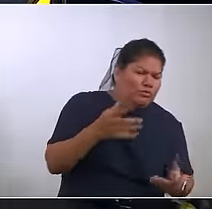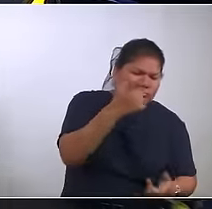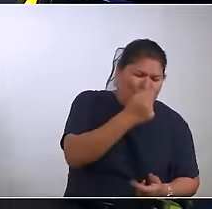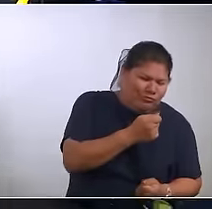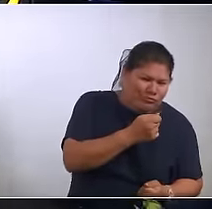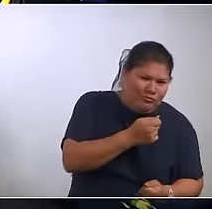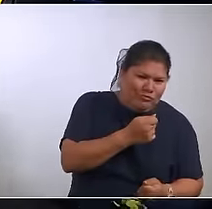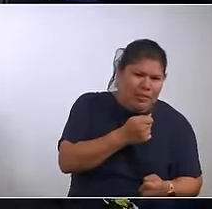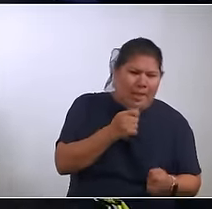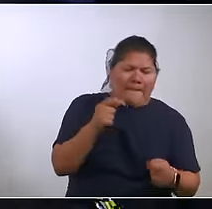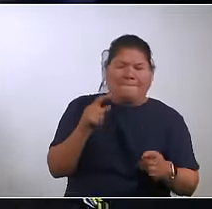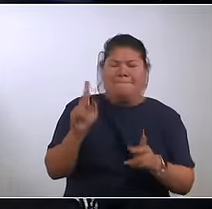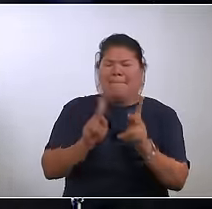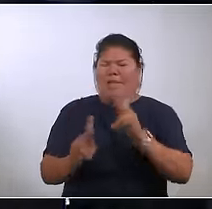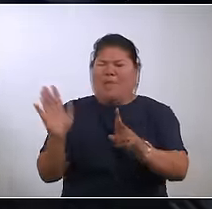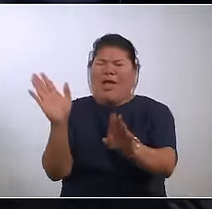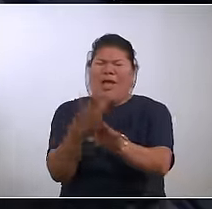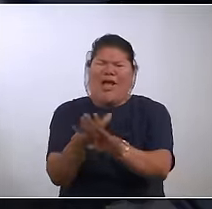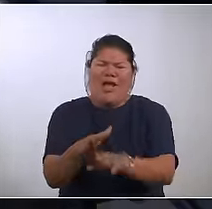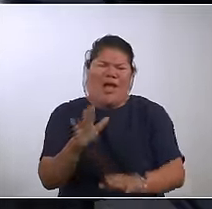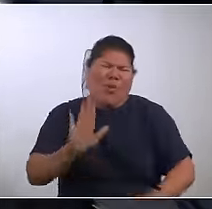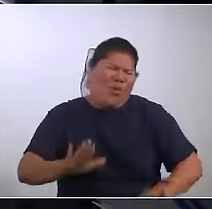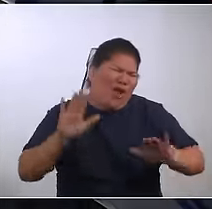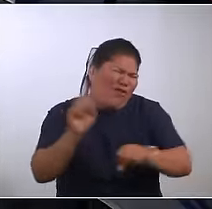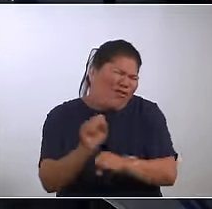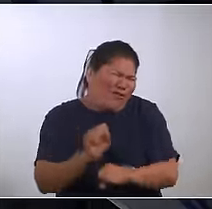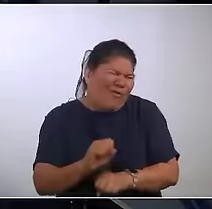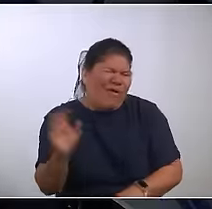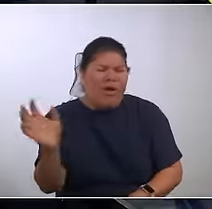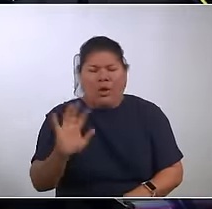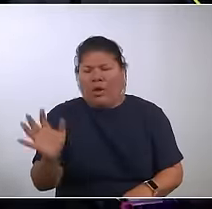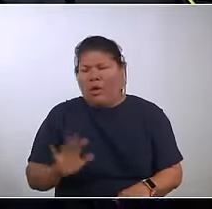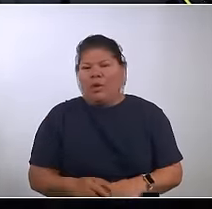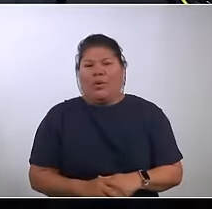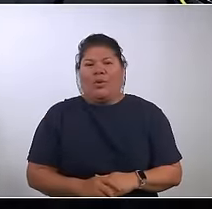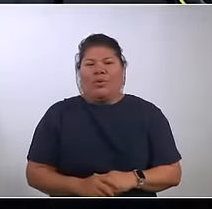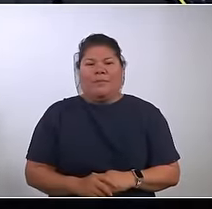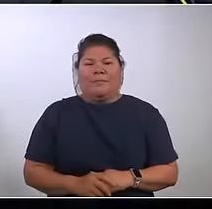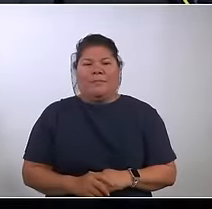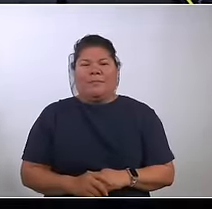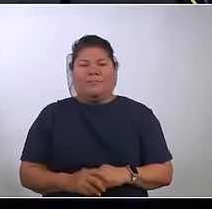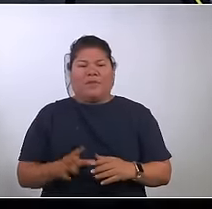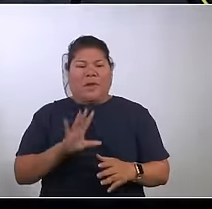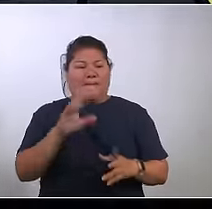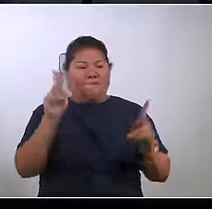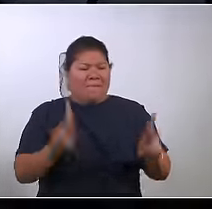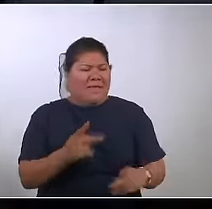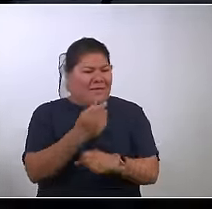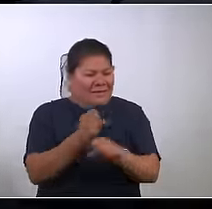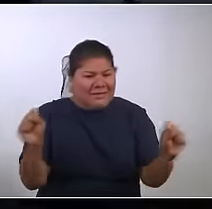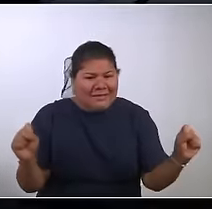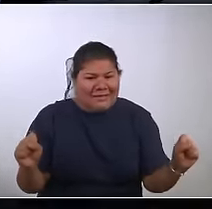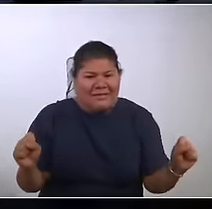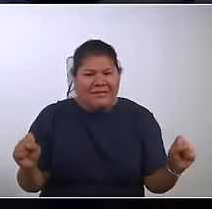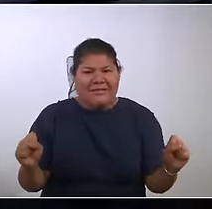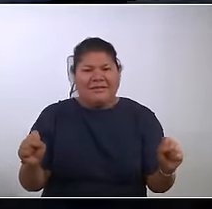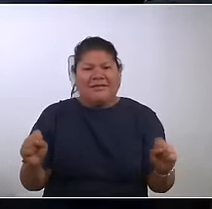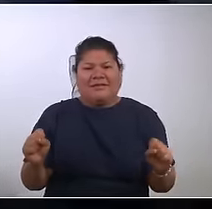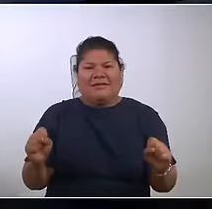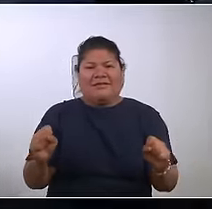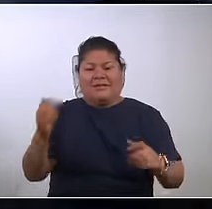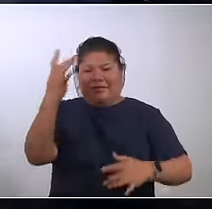not just people carry you in the back and saying a great job, no solo que la gente le diga buen trabajo. Souls are going to be saved. Almas van a ser salvas.